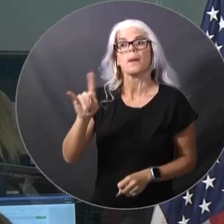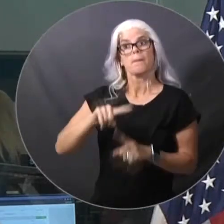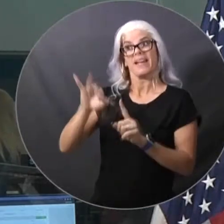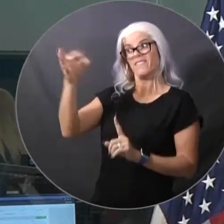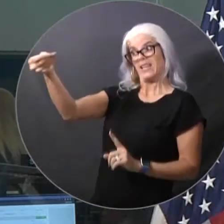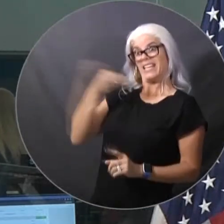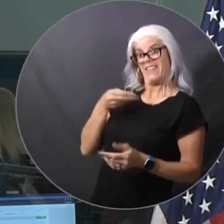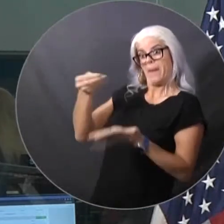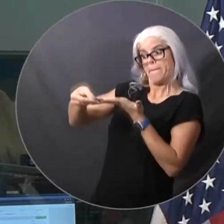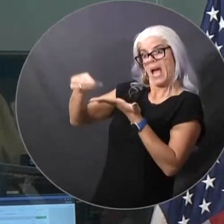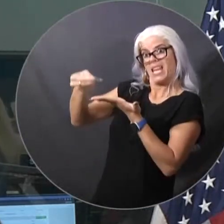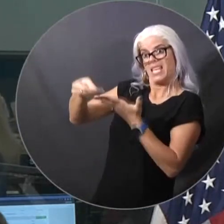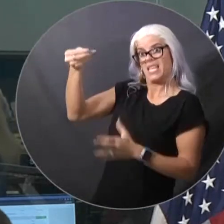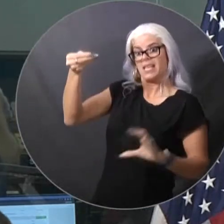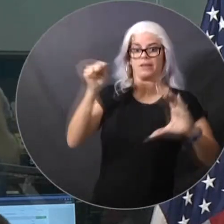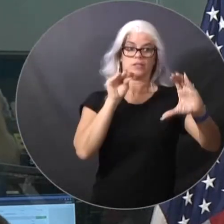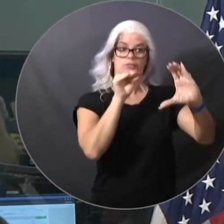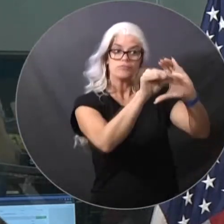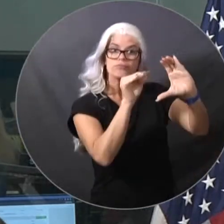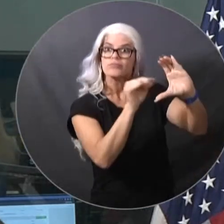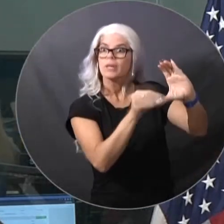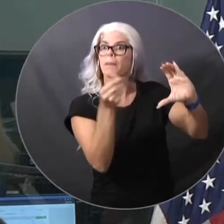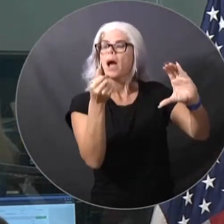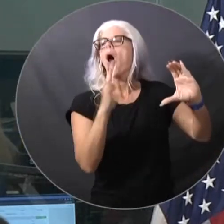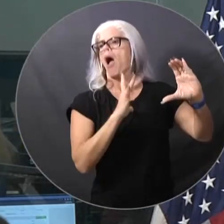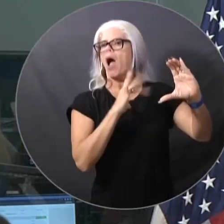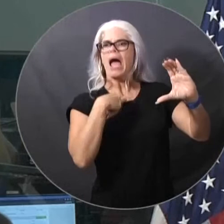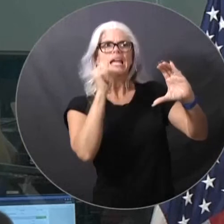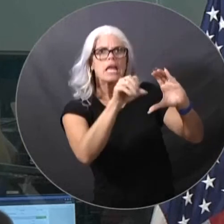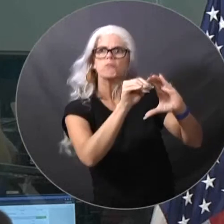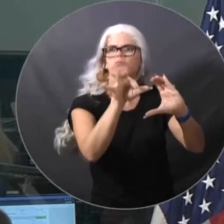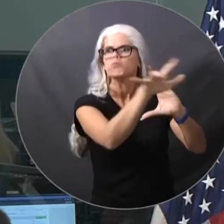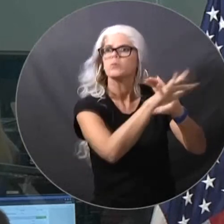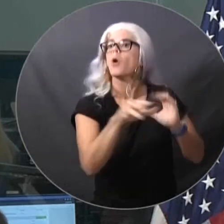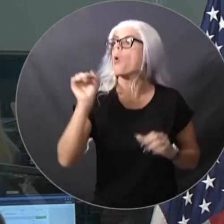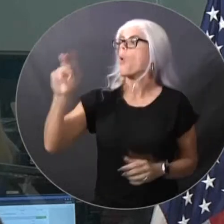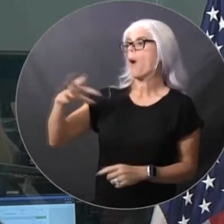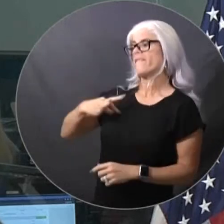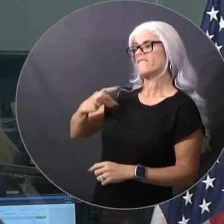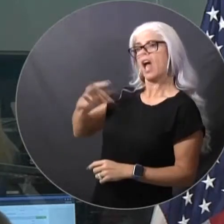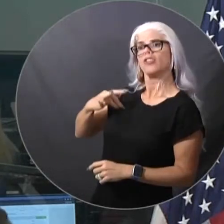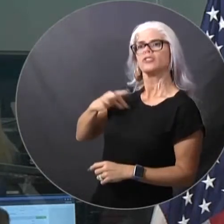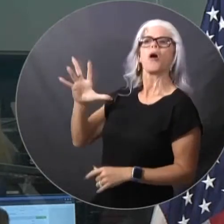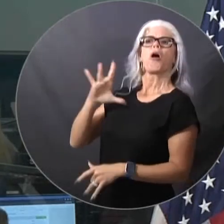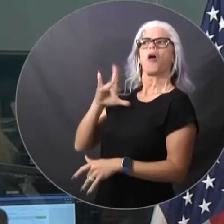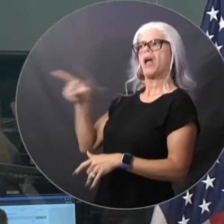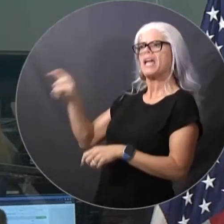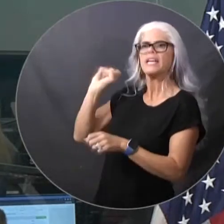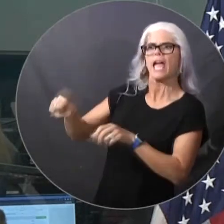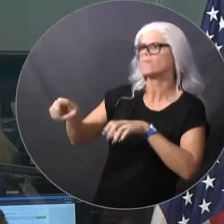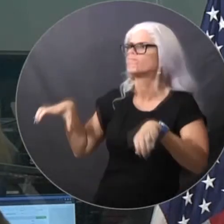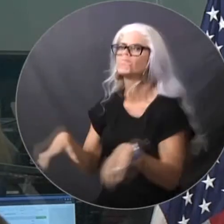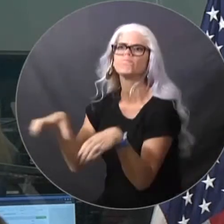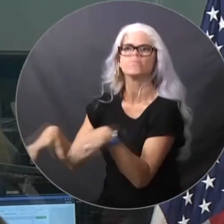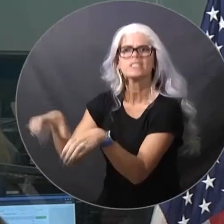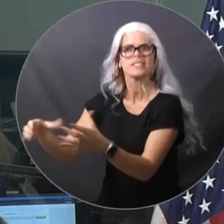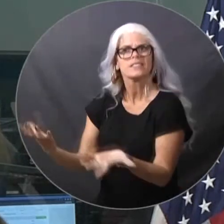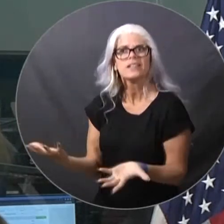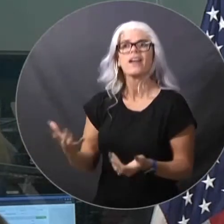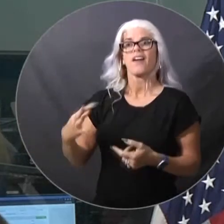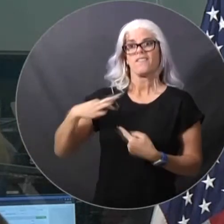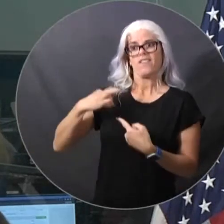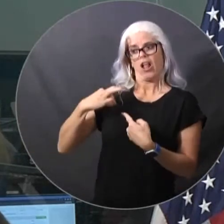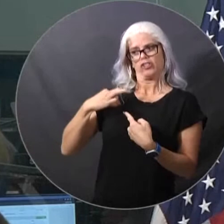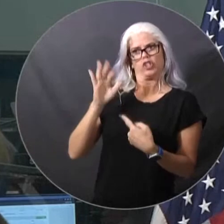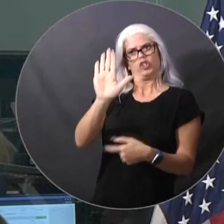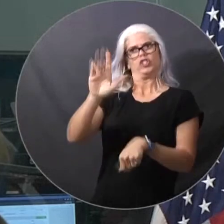volunteer organizations and charity groups, they can make a big impact in people's lives. And if you're willing to volunteer your time, there's going to be